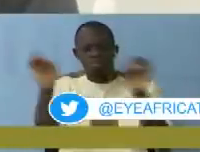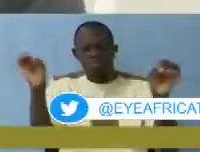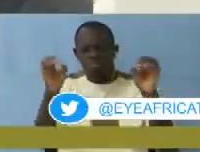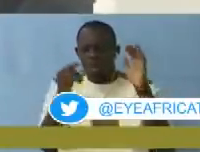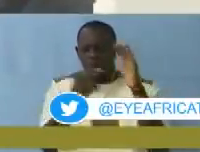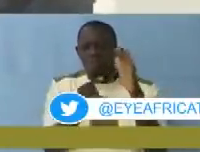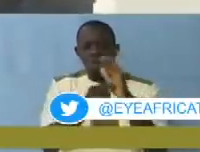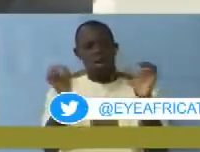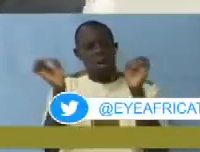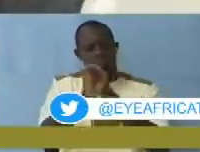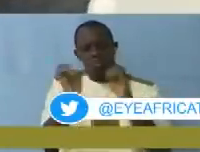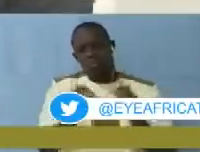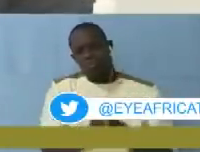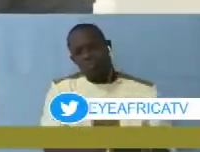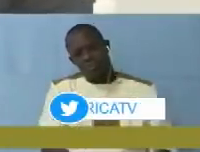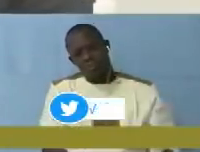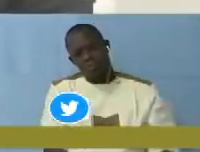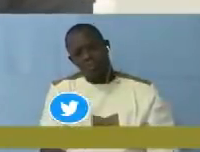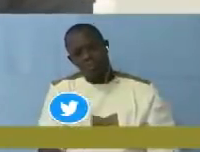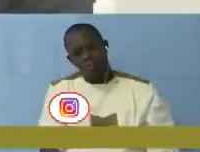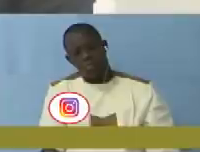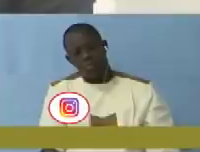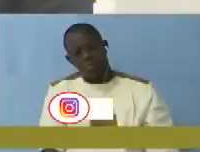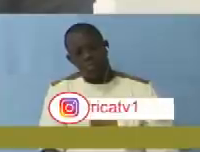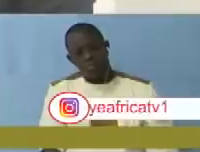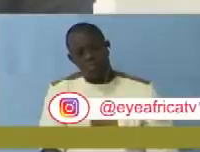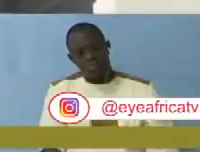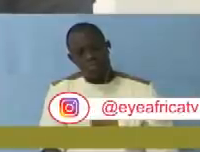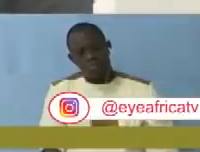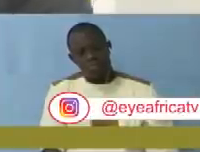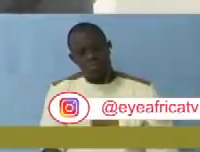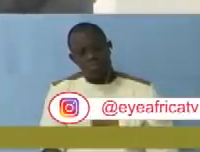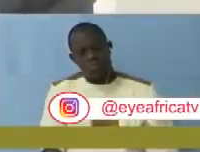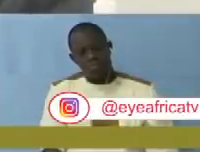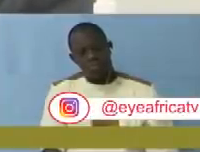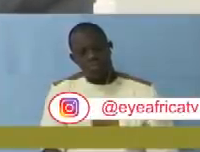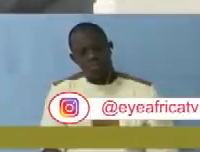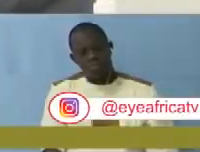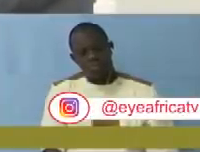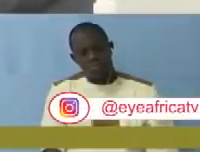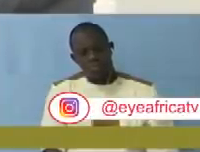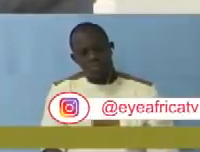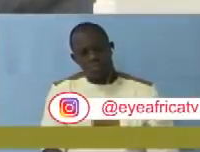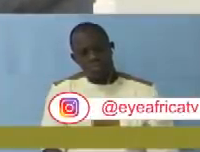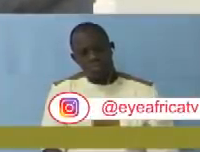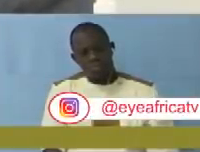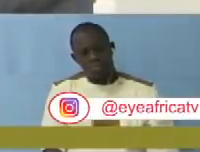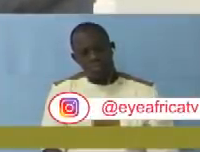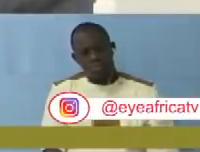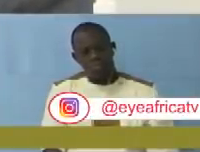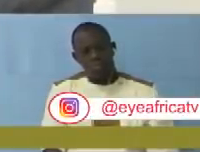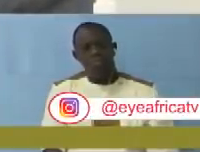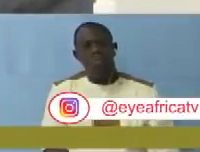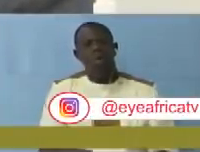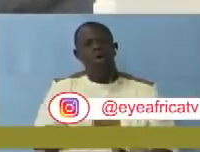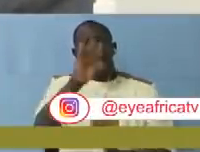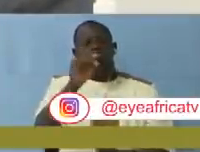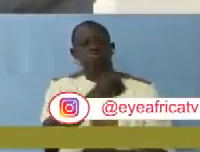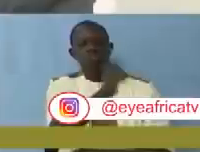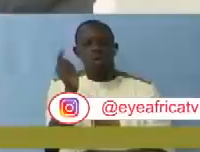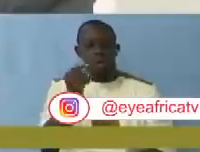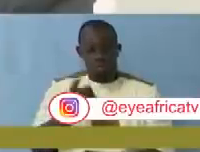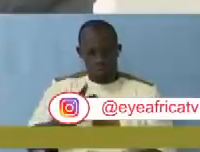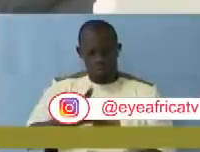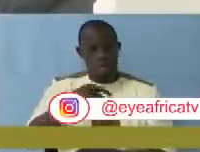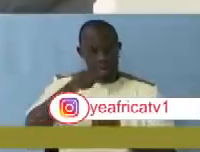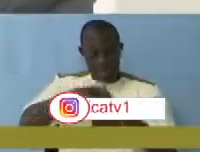nyame nyala me yalon ko ikasu di nyame fa mola mi do na fa fa do yara bakale. Did you people at NIA know